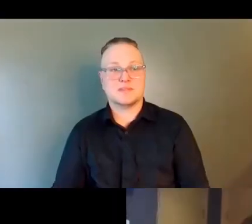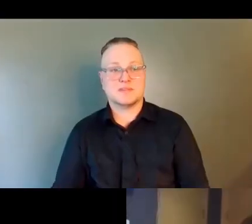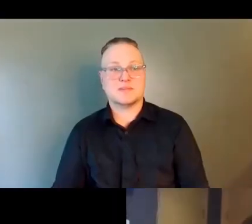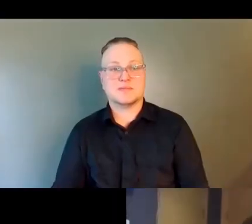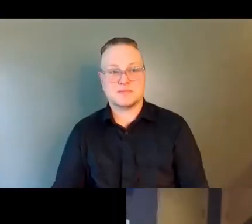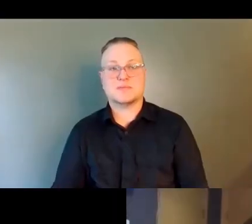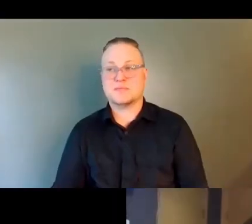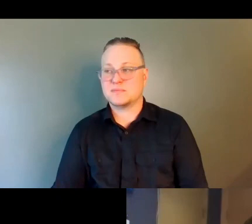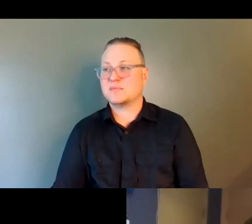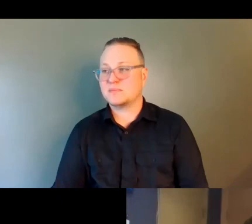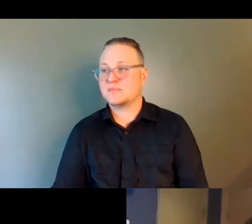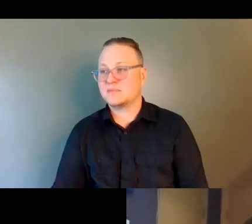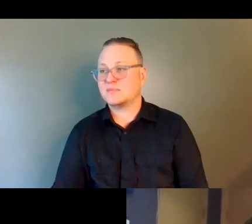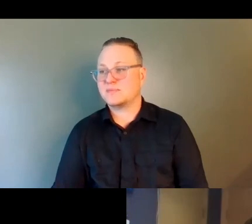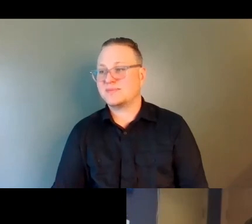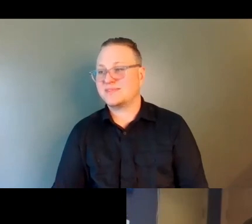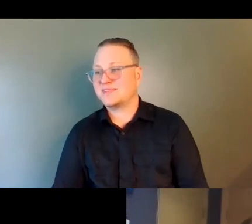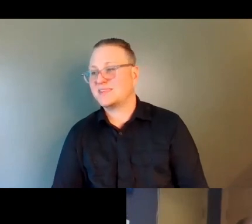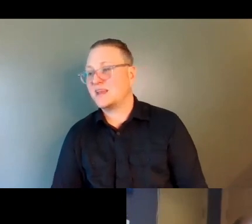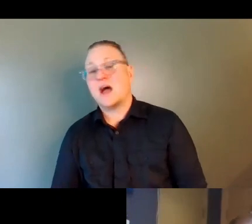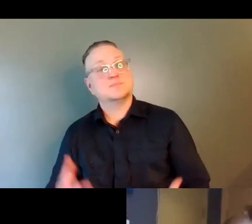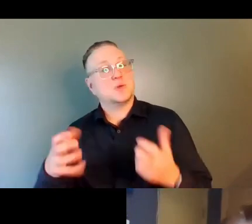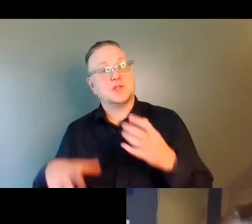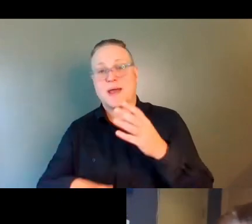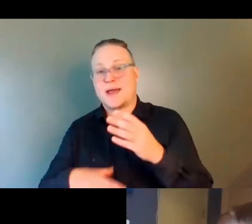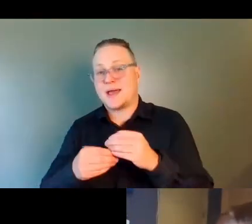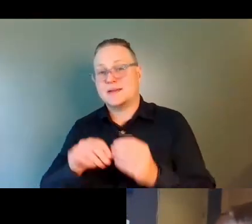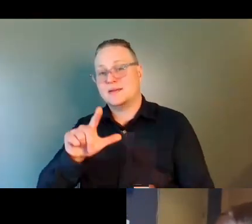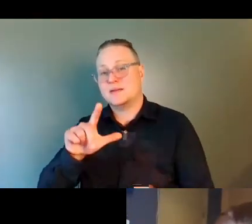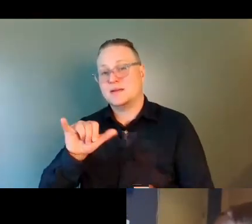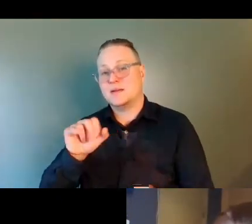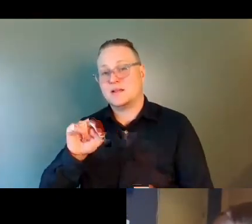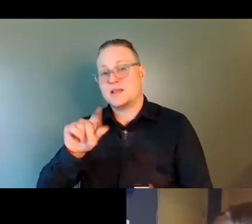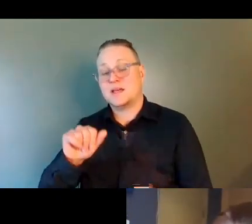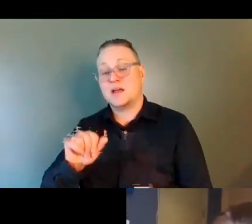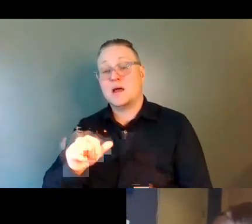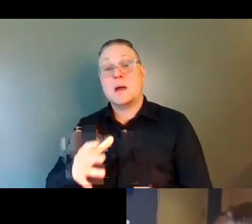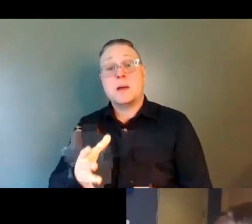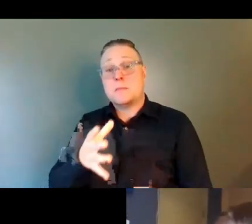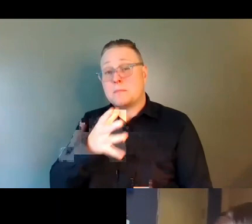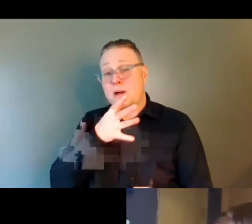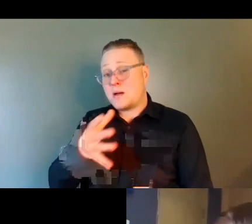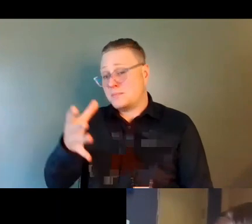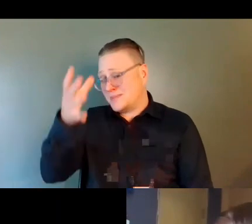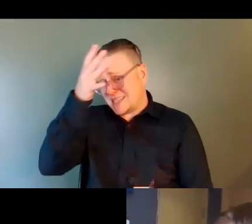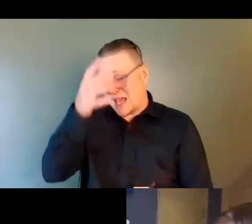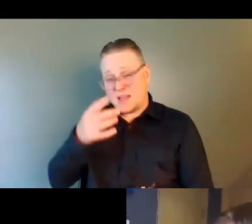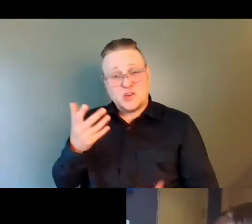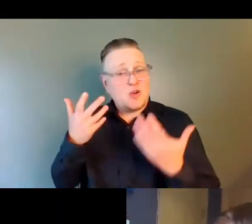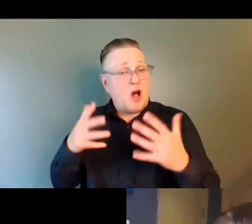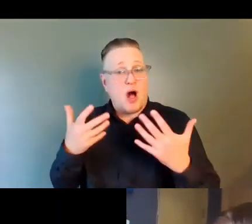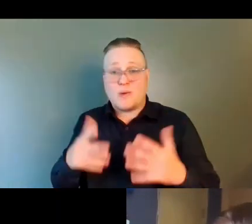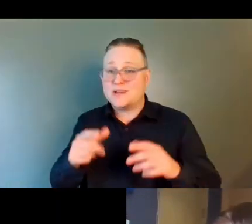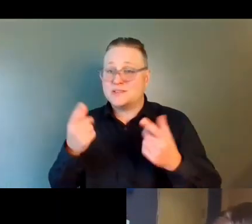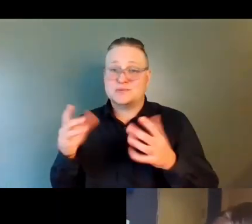All I had to add was you're doing the greatest thing you can by saying to to your child that they're great the way